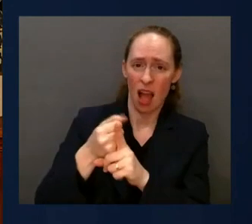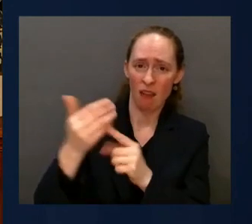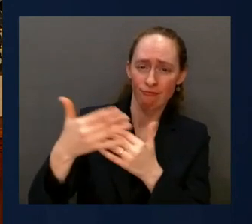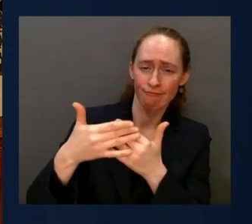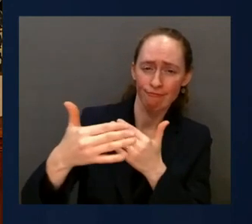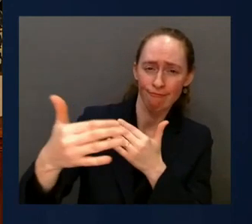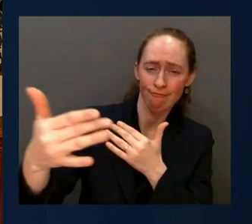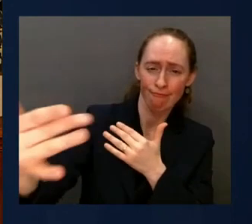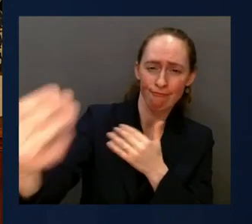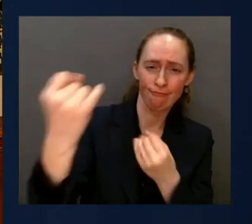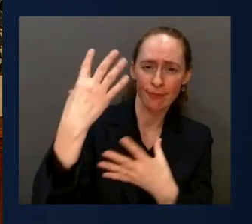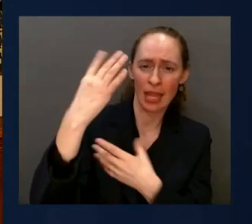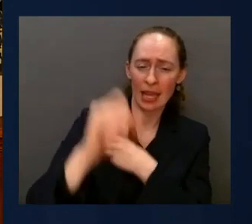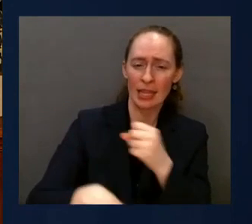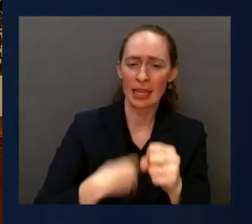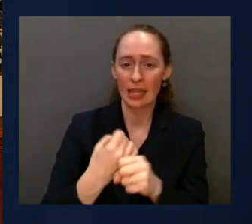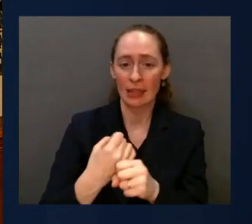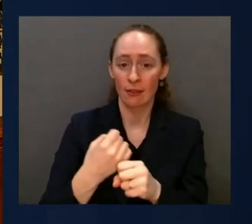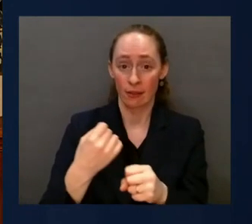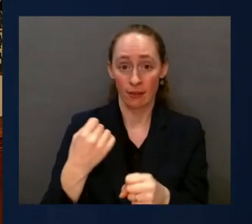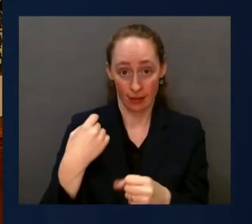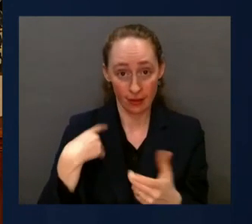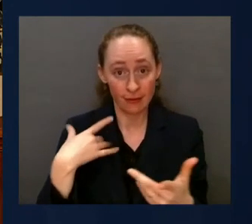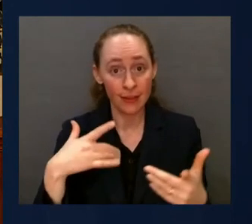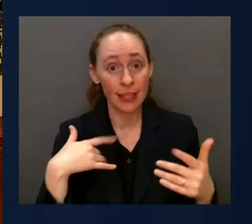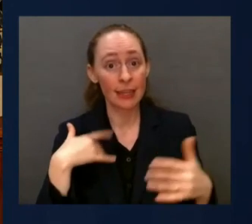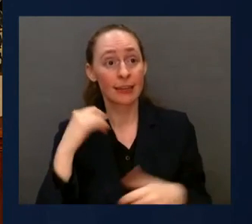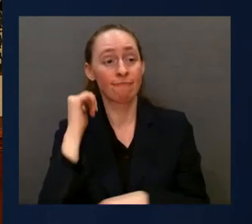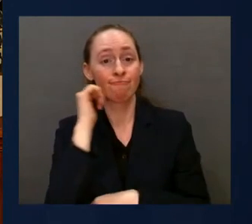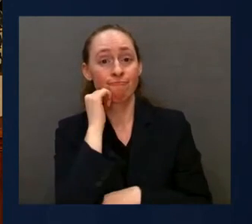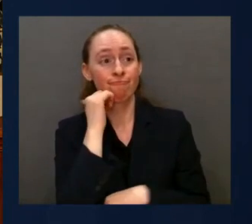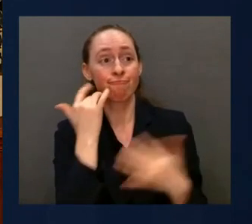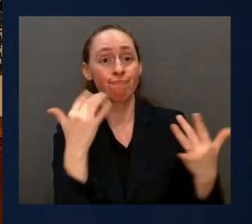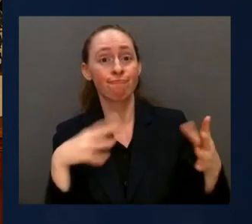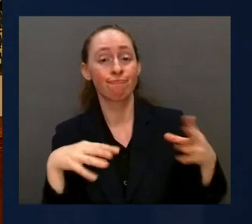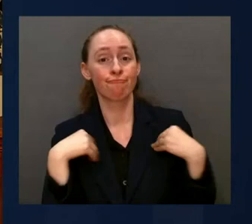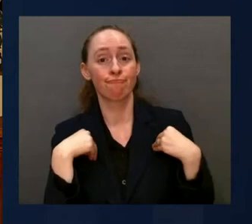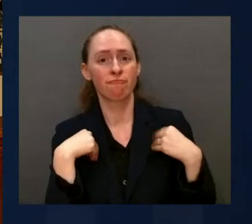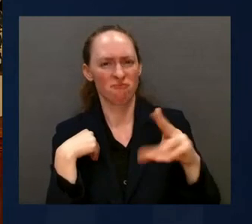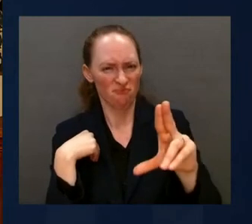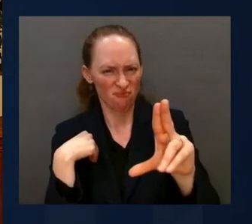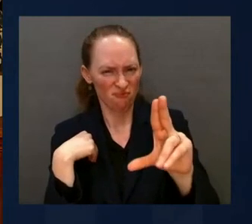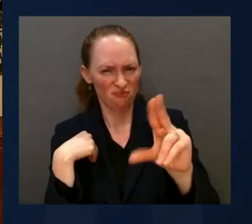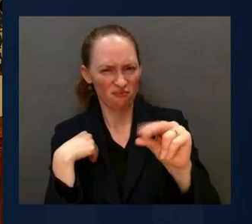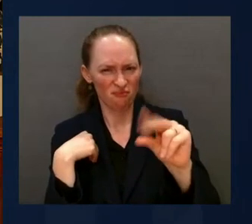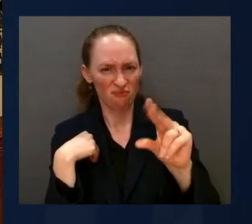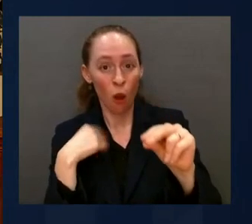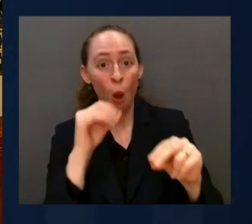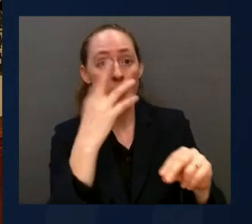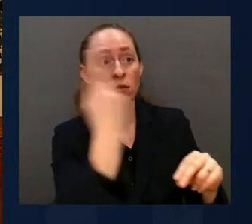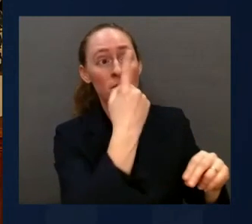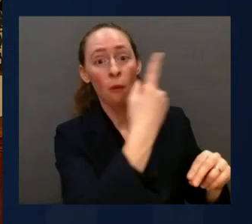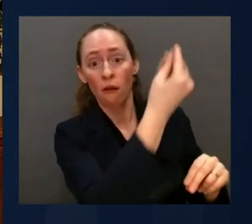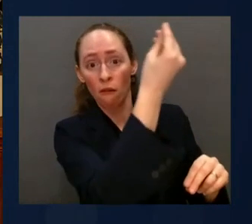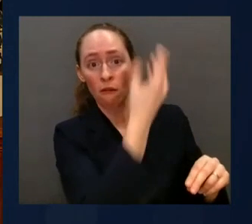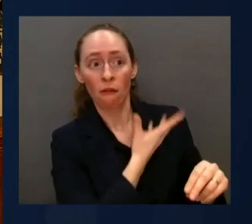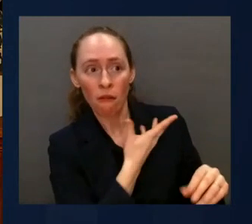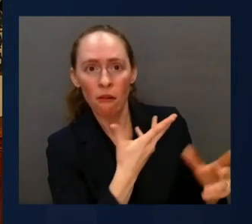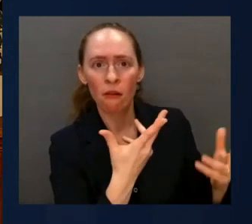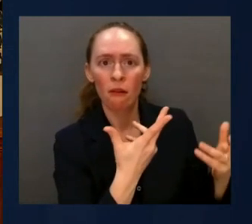us. It's within our power of we, the people. We're facing the test of our